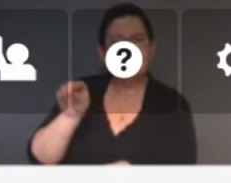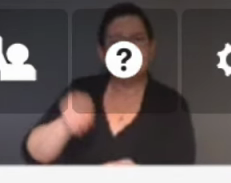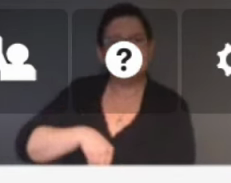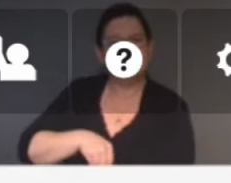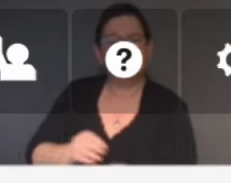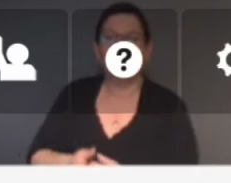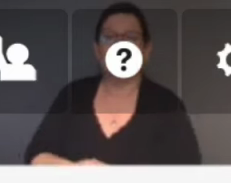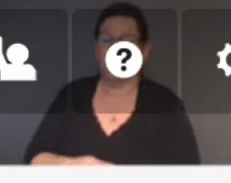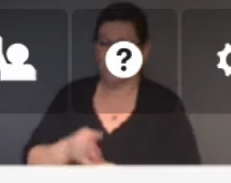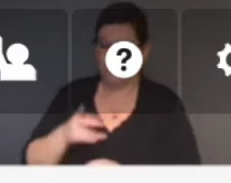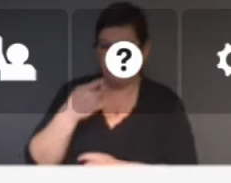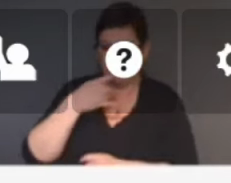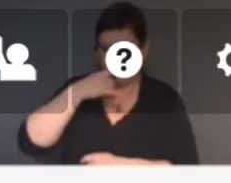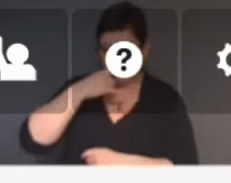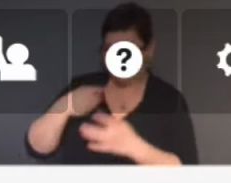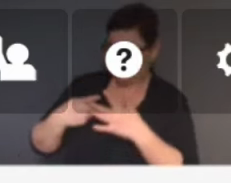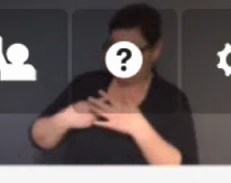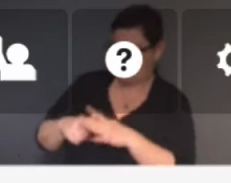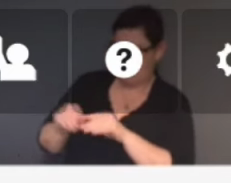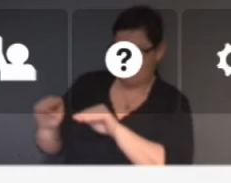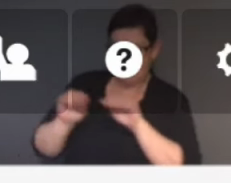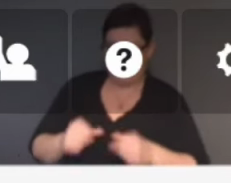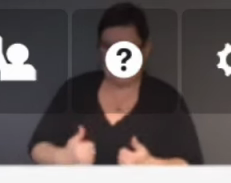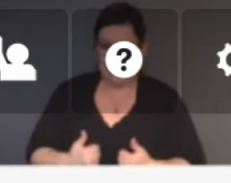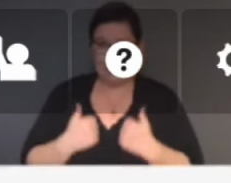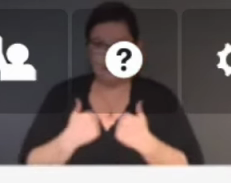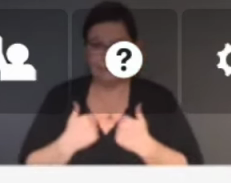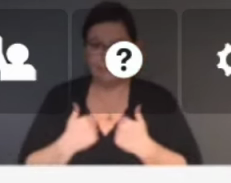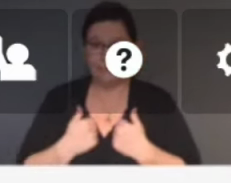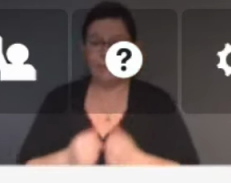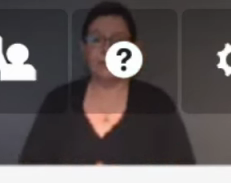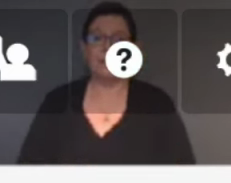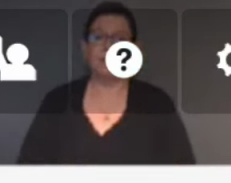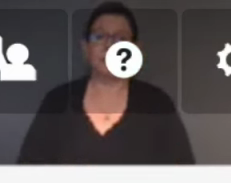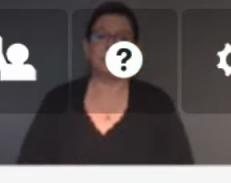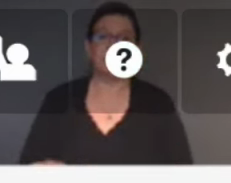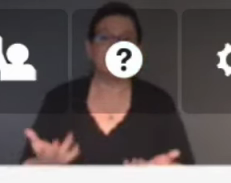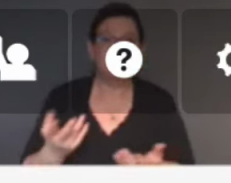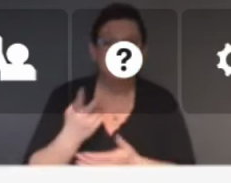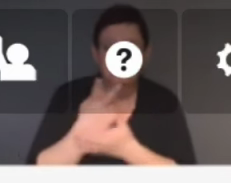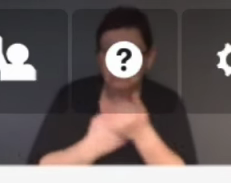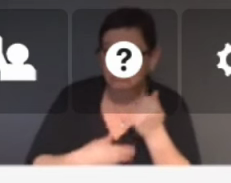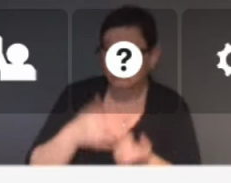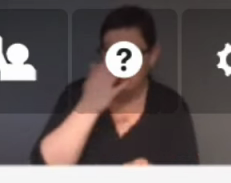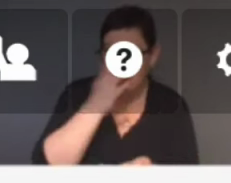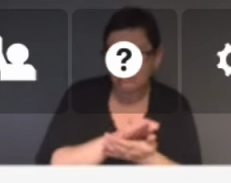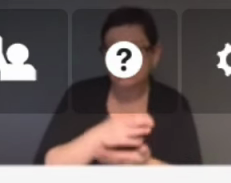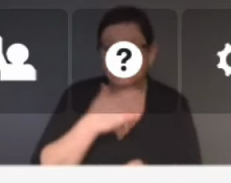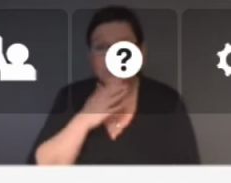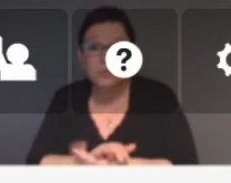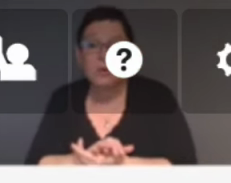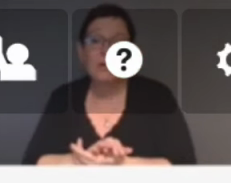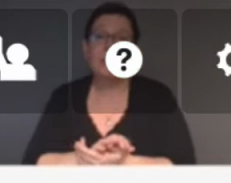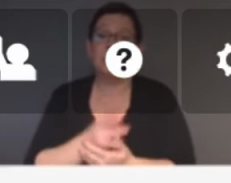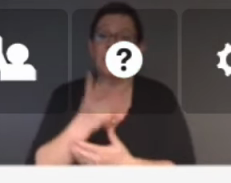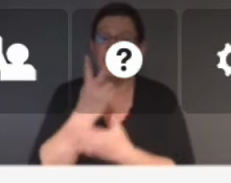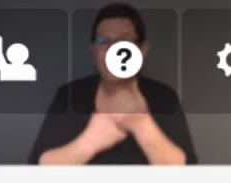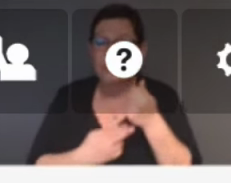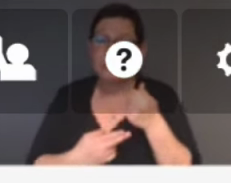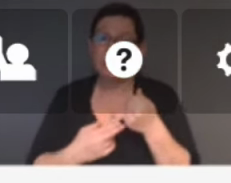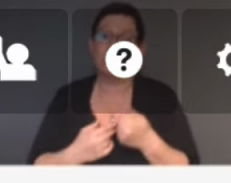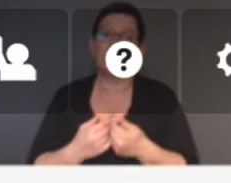or as soon as you or your spouse or common law partner meet all of the eligibility conditions. You